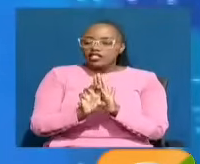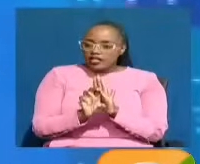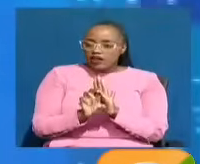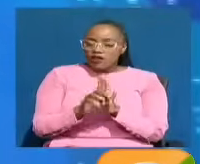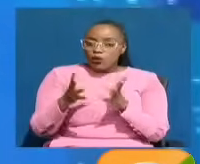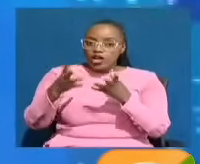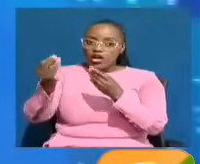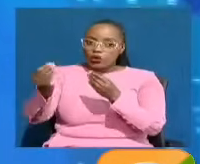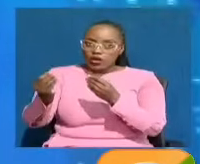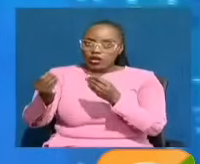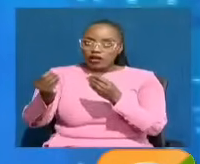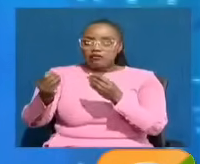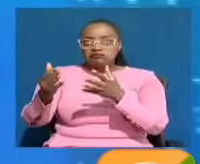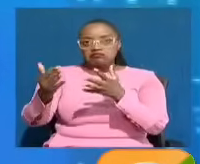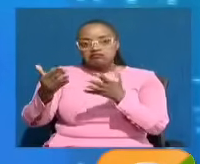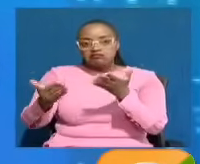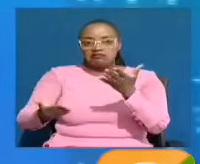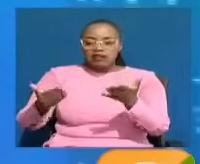public